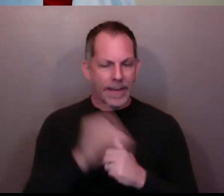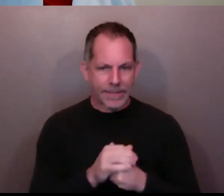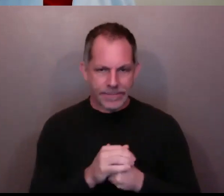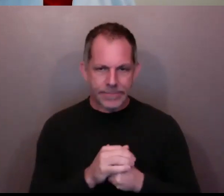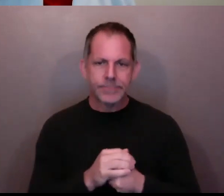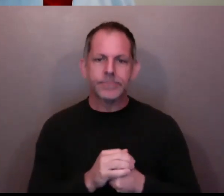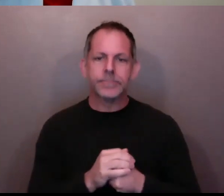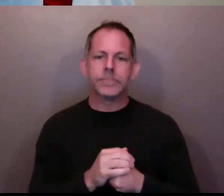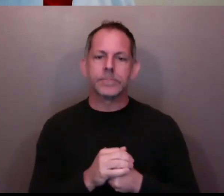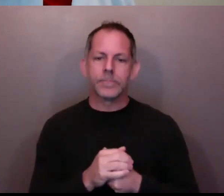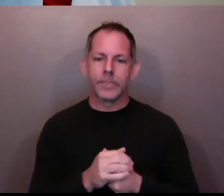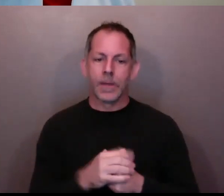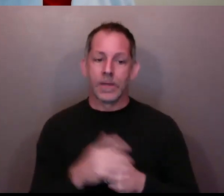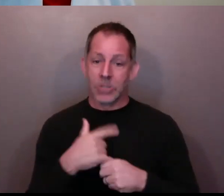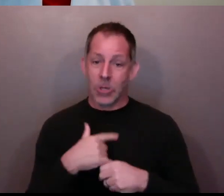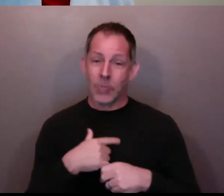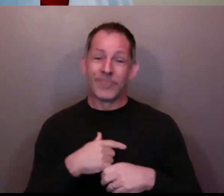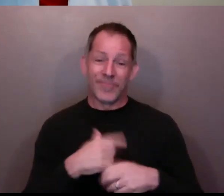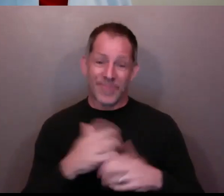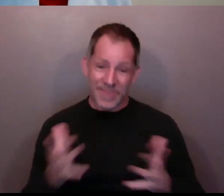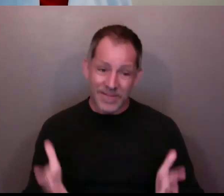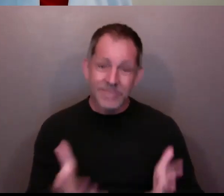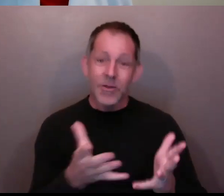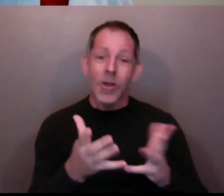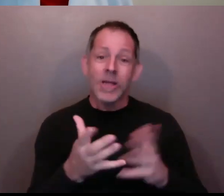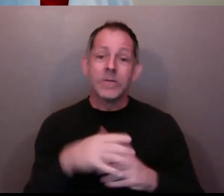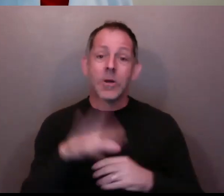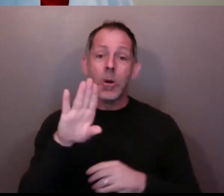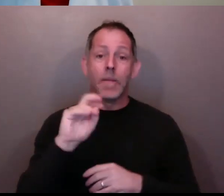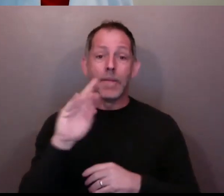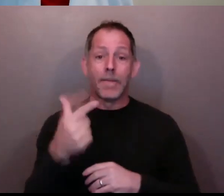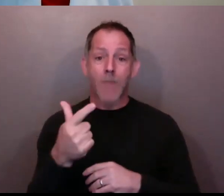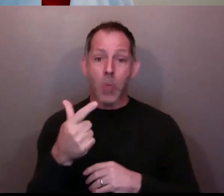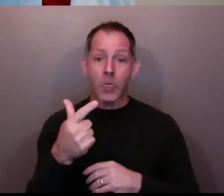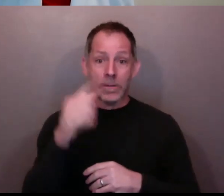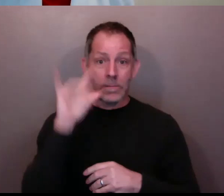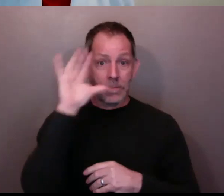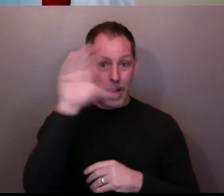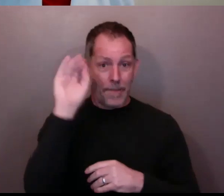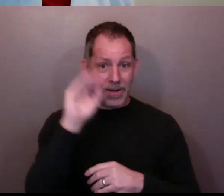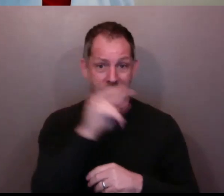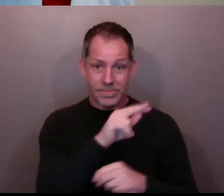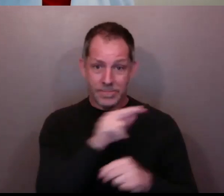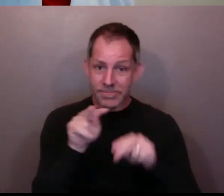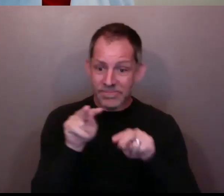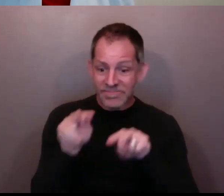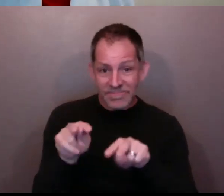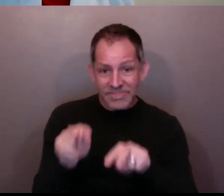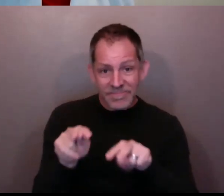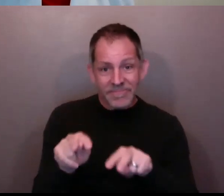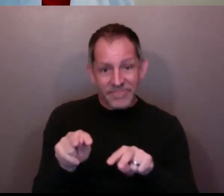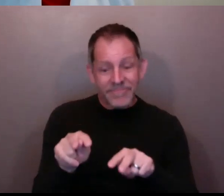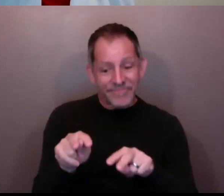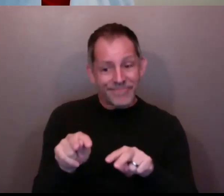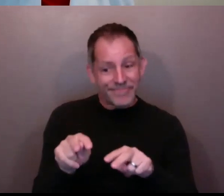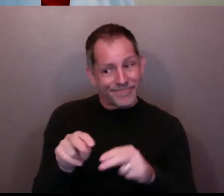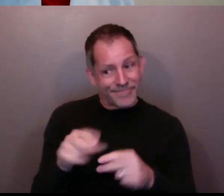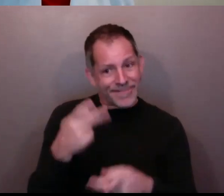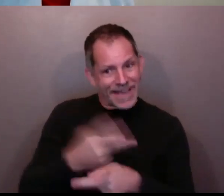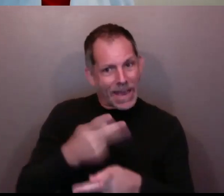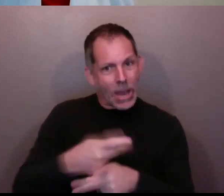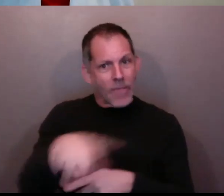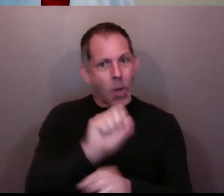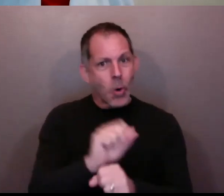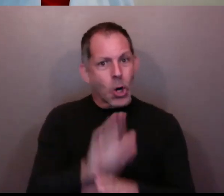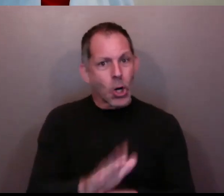of workers we have here in Snohomish County. We have over 50-year history with Boeing here in Snohomish County. We'd like to see that go for another